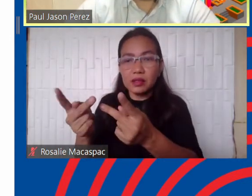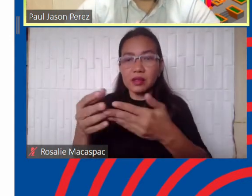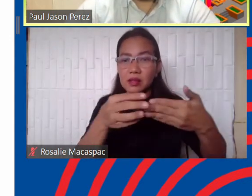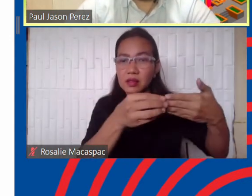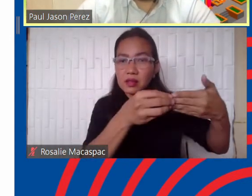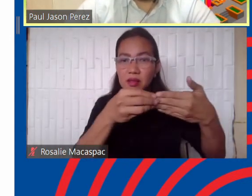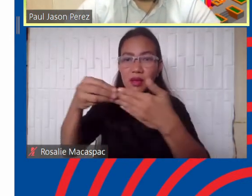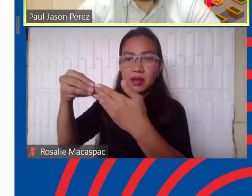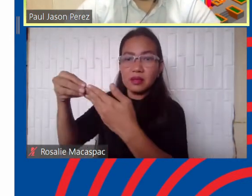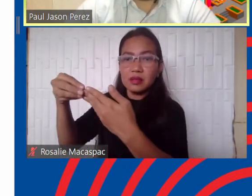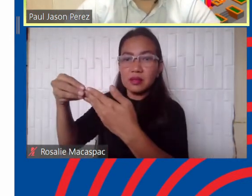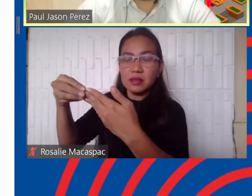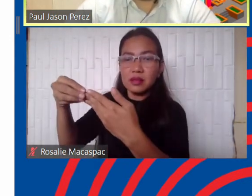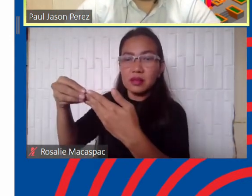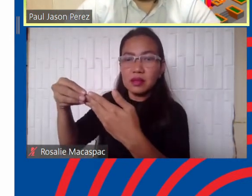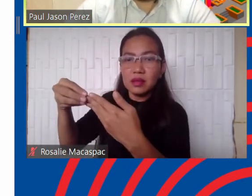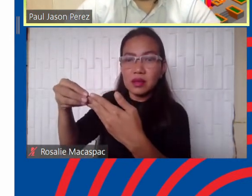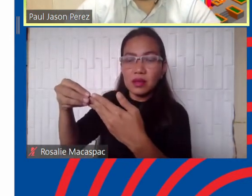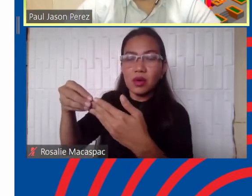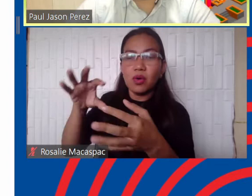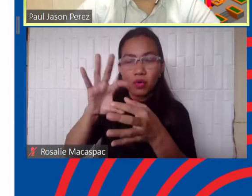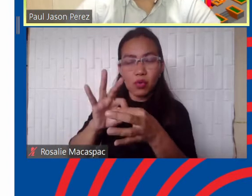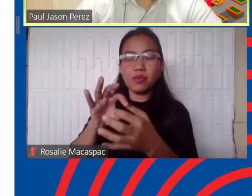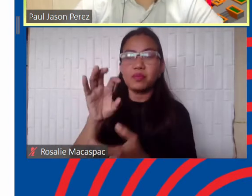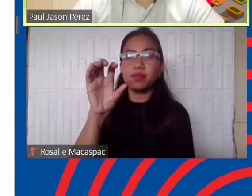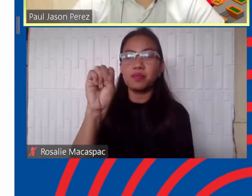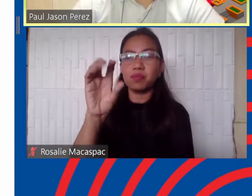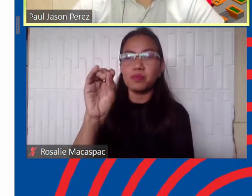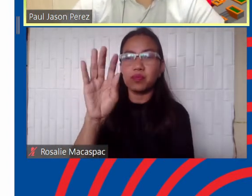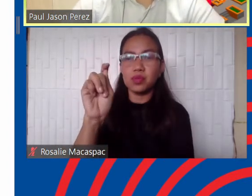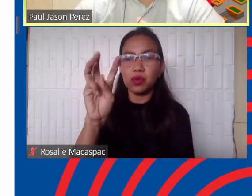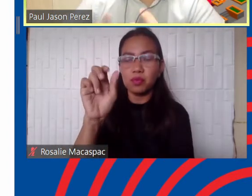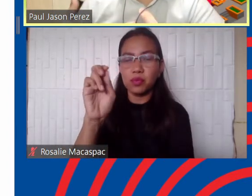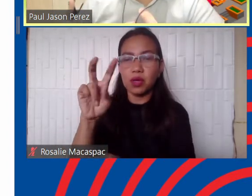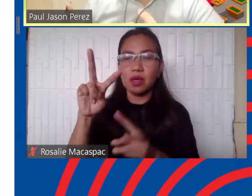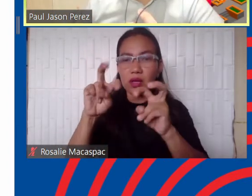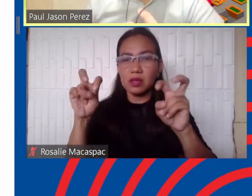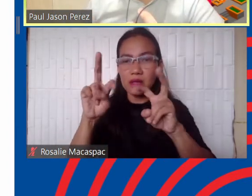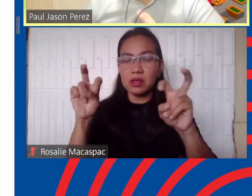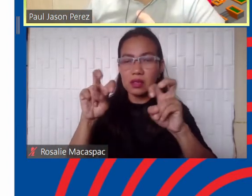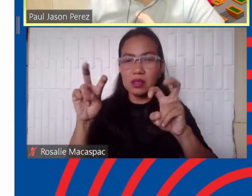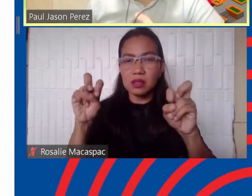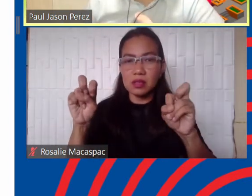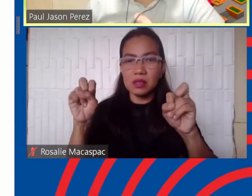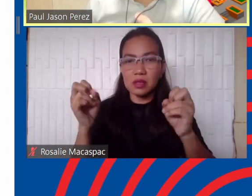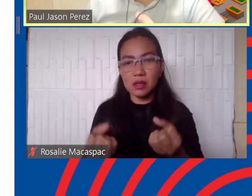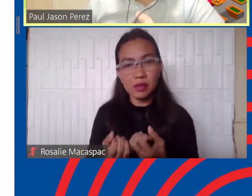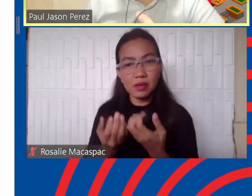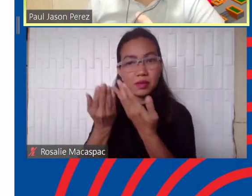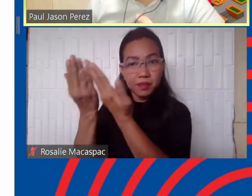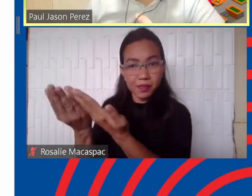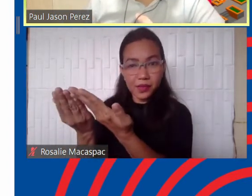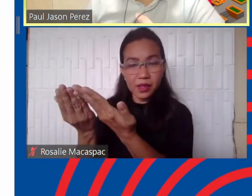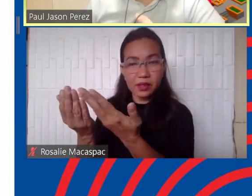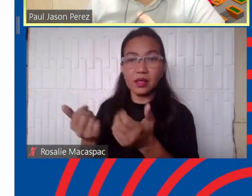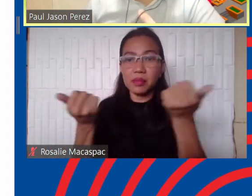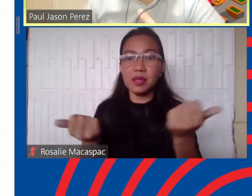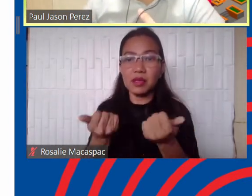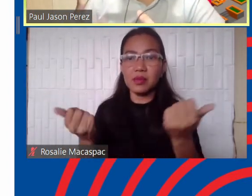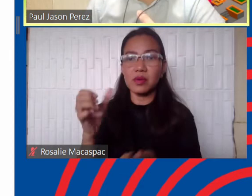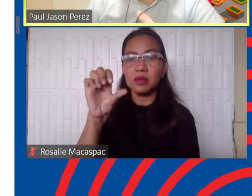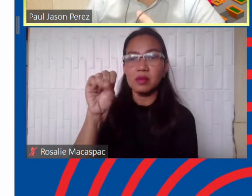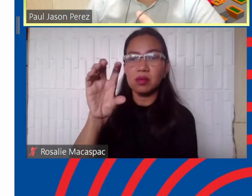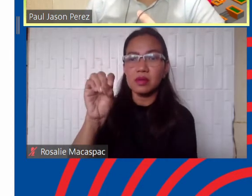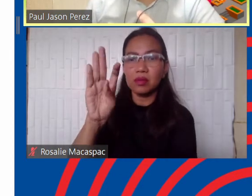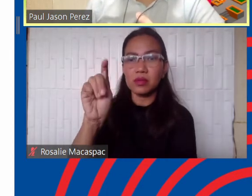of the software analysis subscription of the software that we have as an institution, or